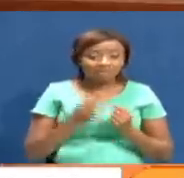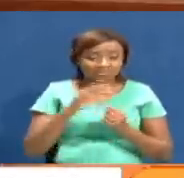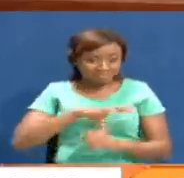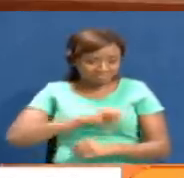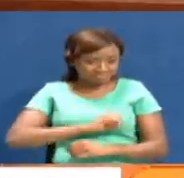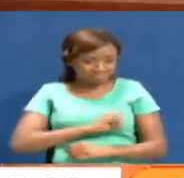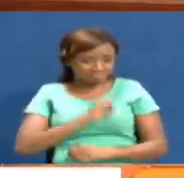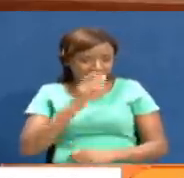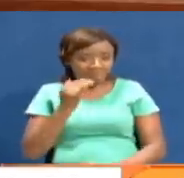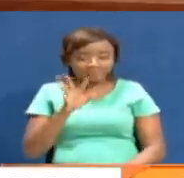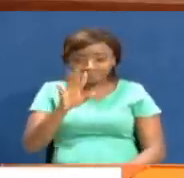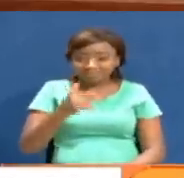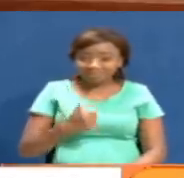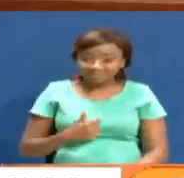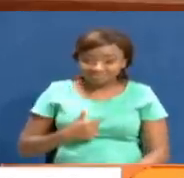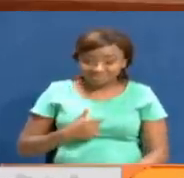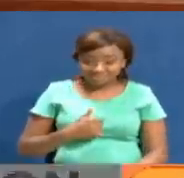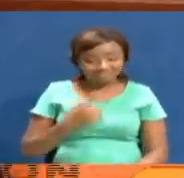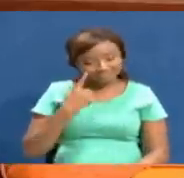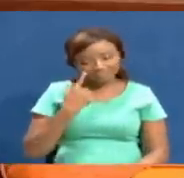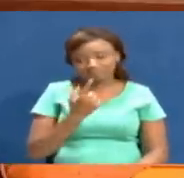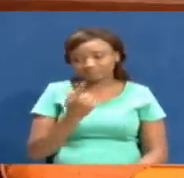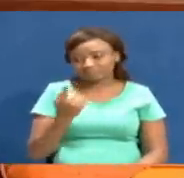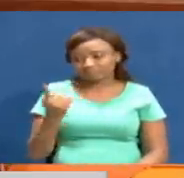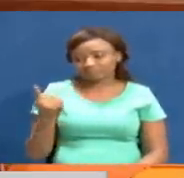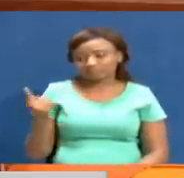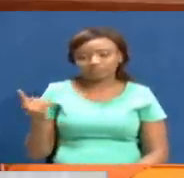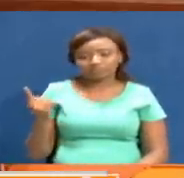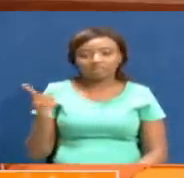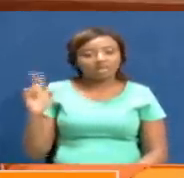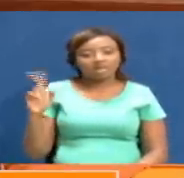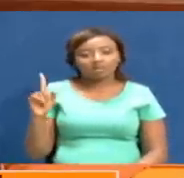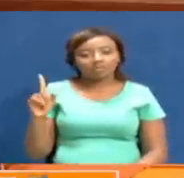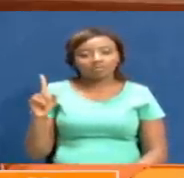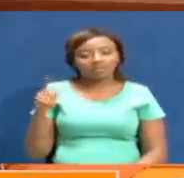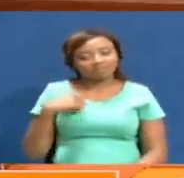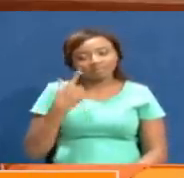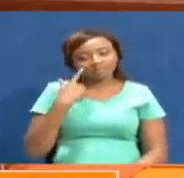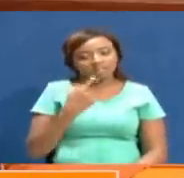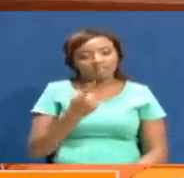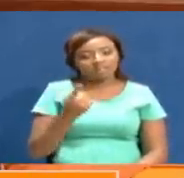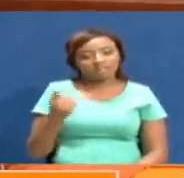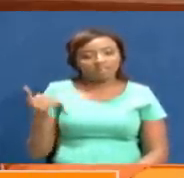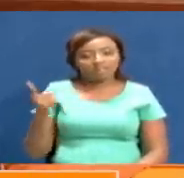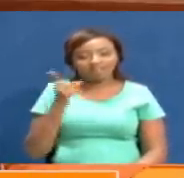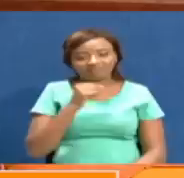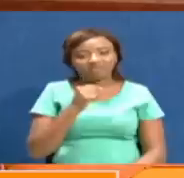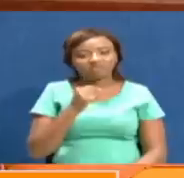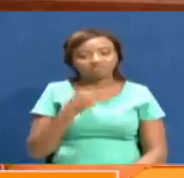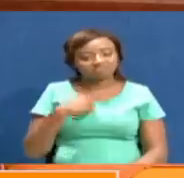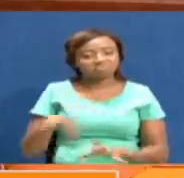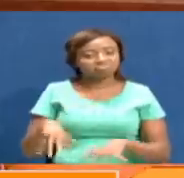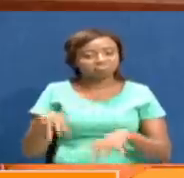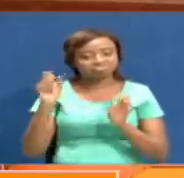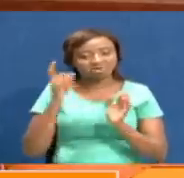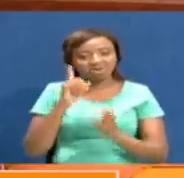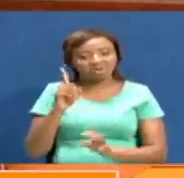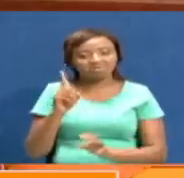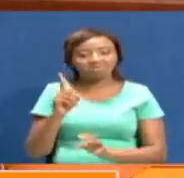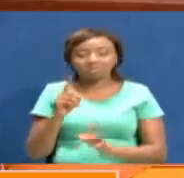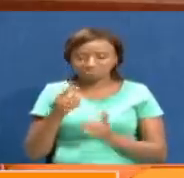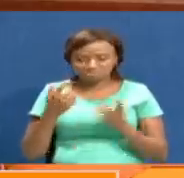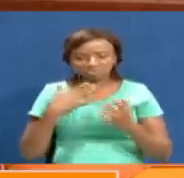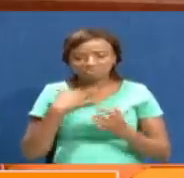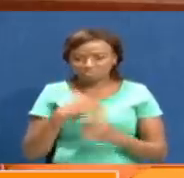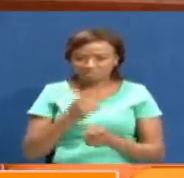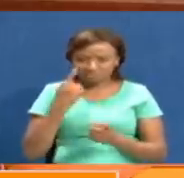is I've been a resident of Nairobi and I've seen deficiencies. So I want to see change in Nairobi.